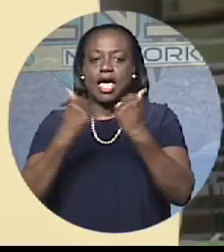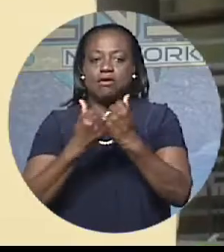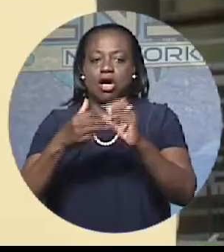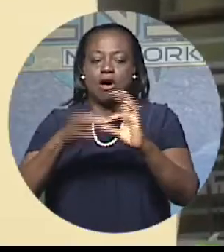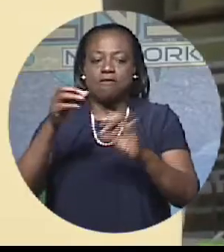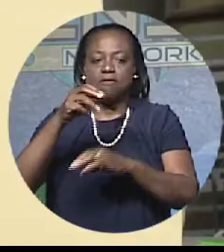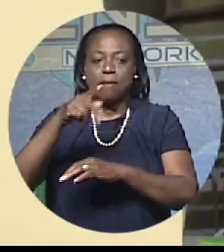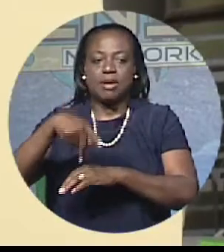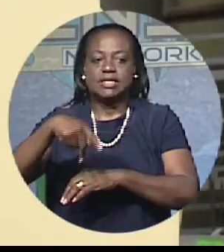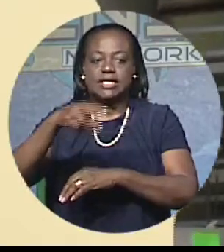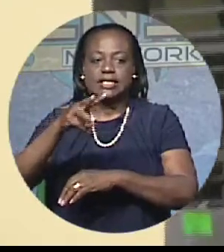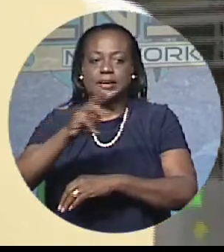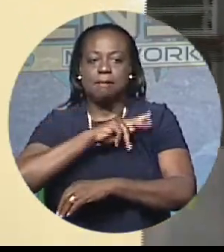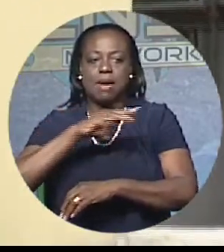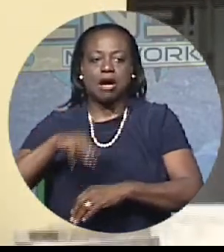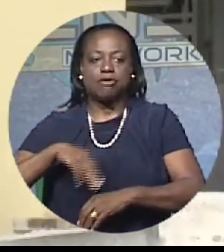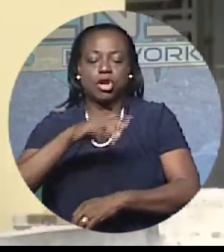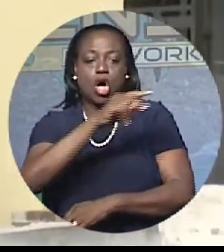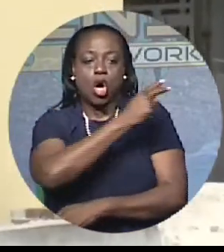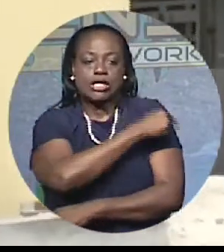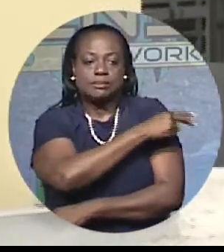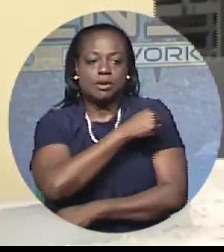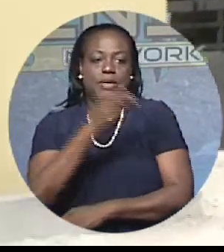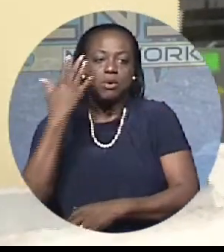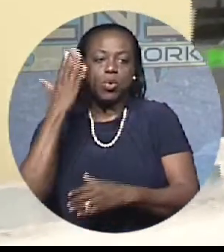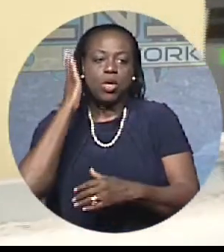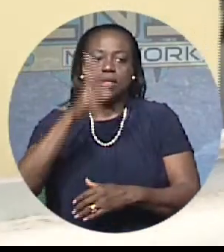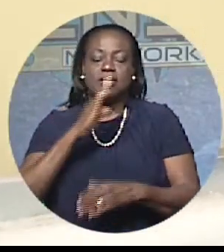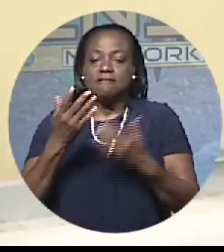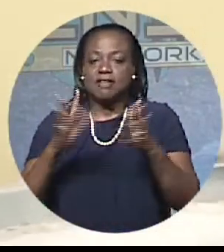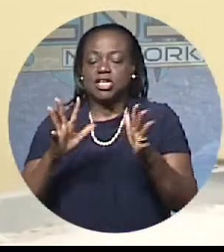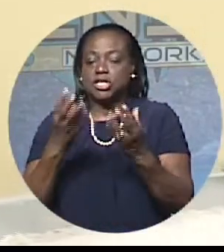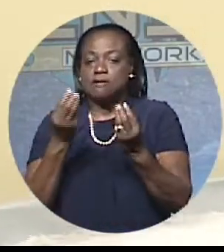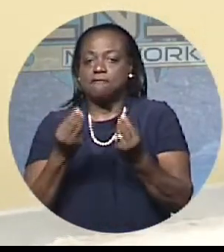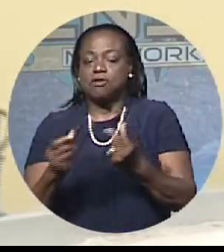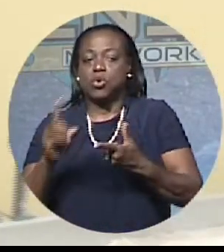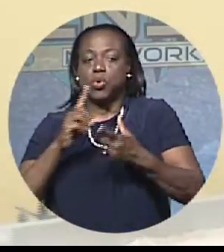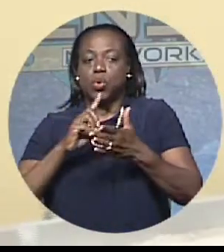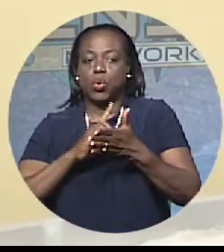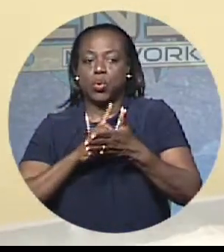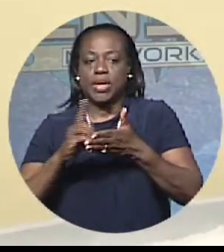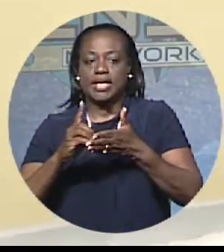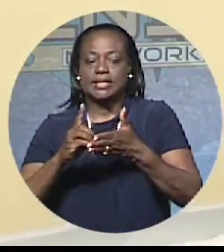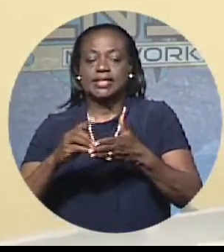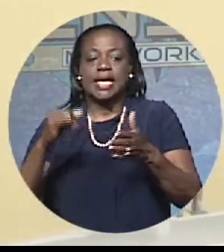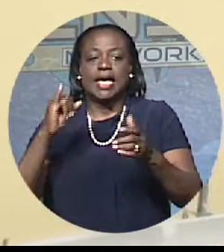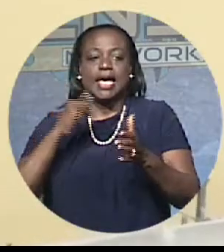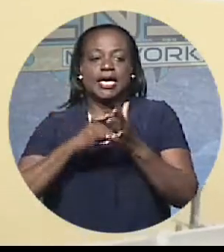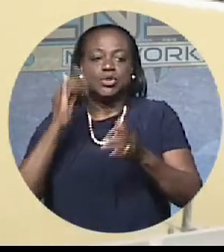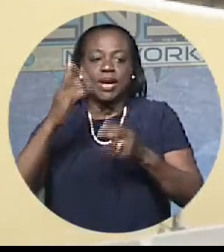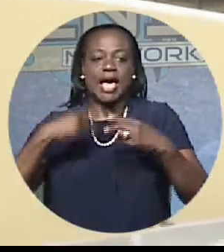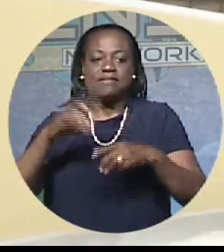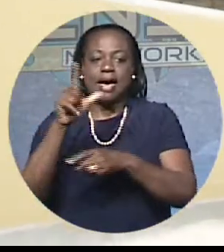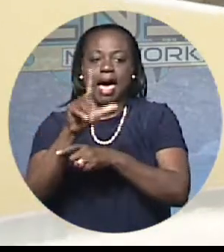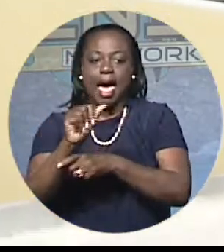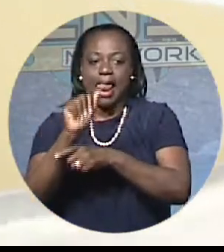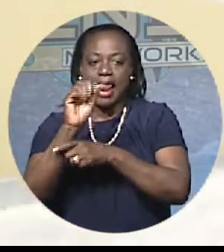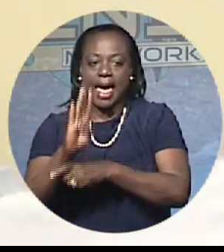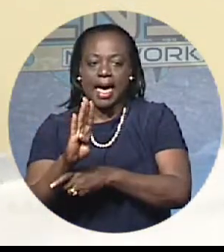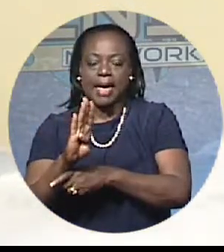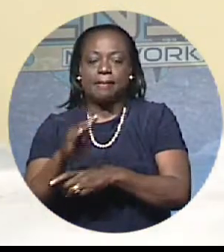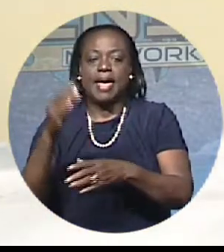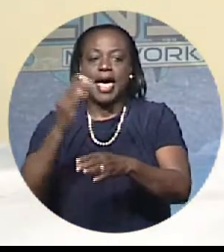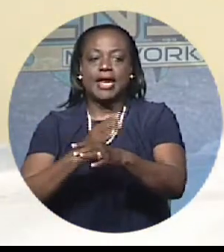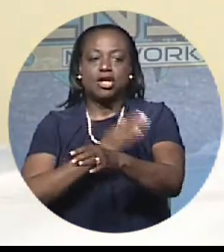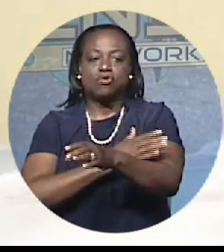is expected to be completed in a few weeks. The block will provide for the consolidation of laboratory facilities, an increased number of